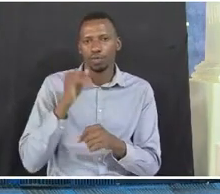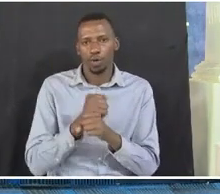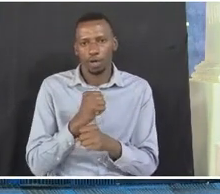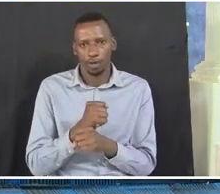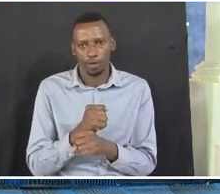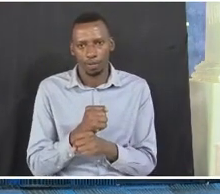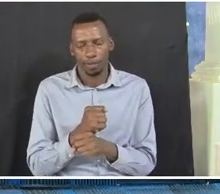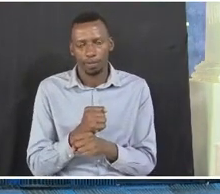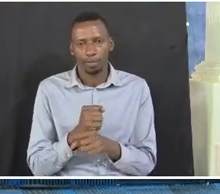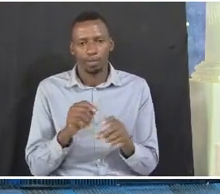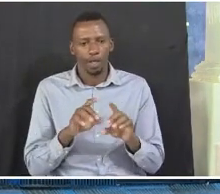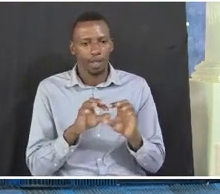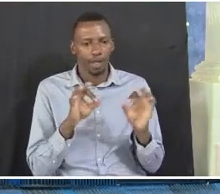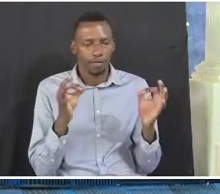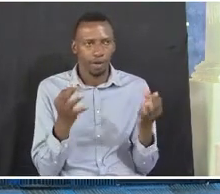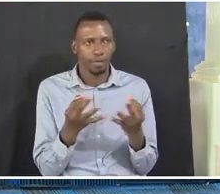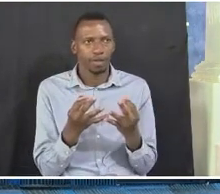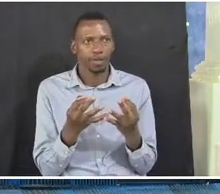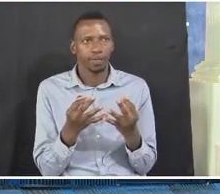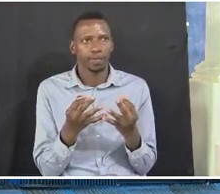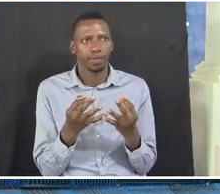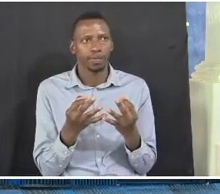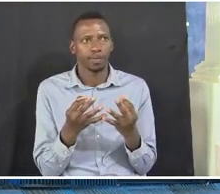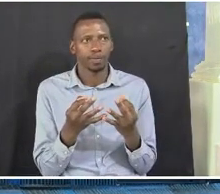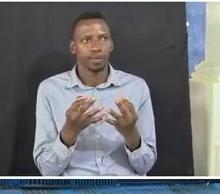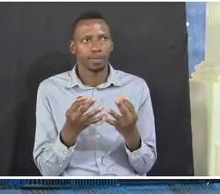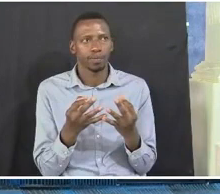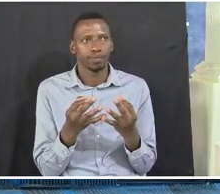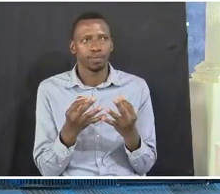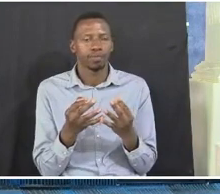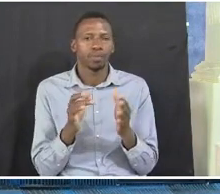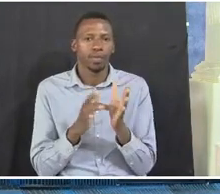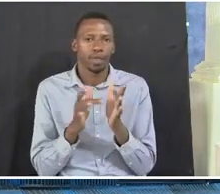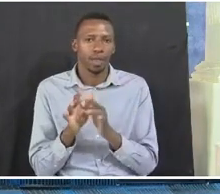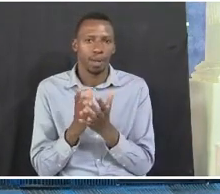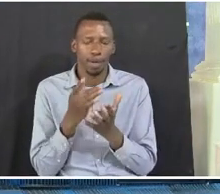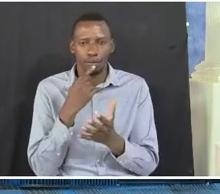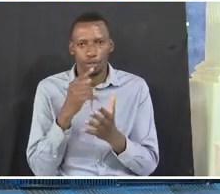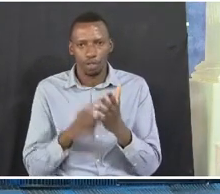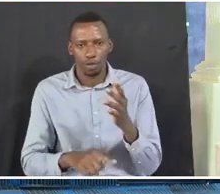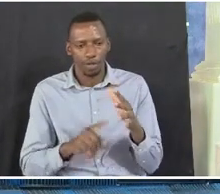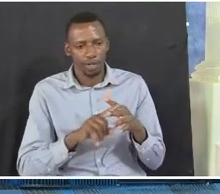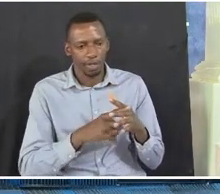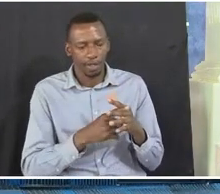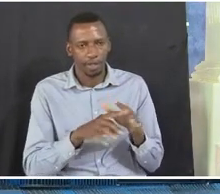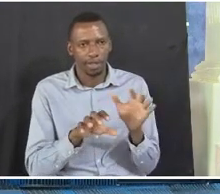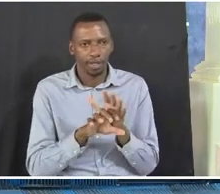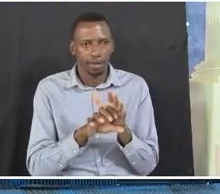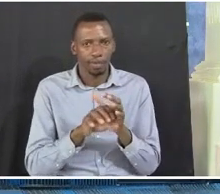The family of Cain, the Bible says, Genesis 4,